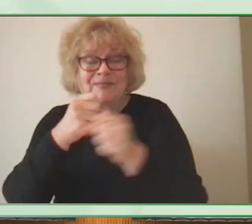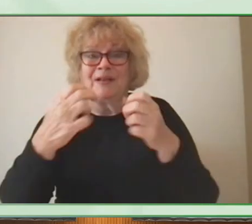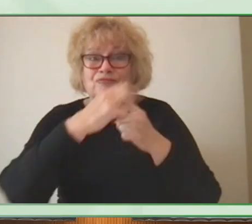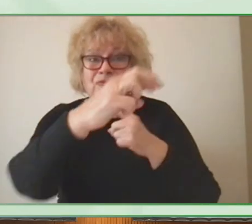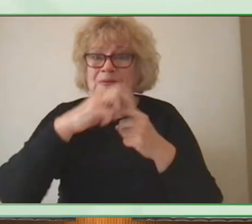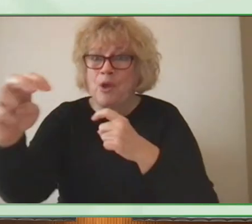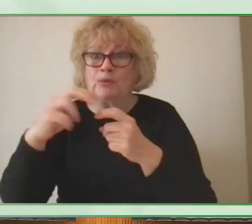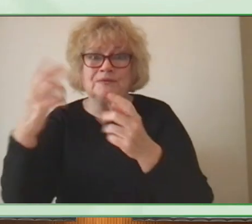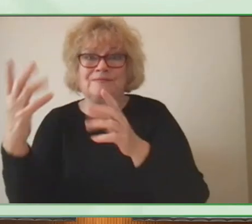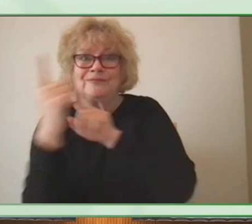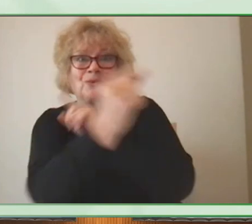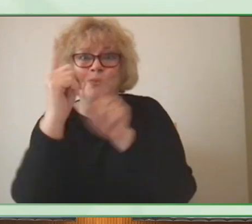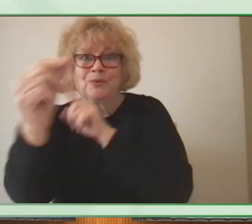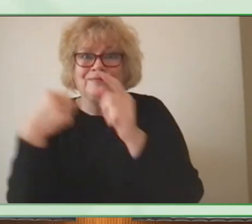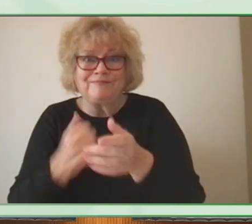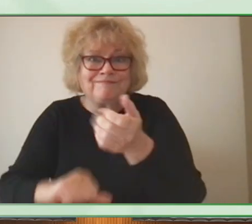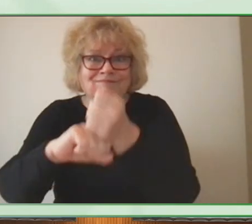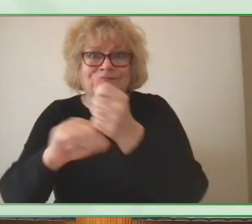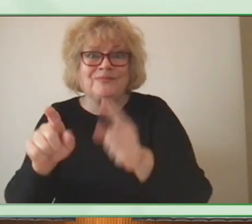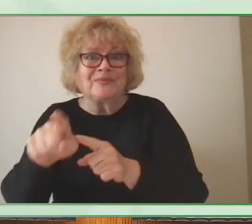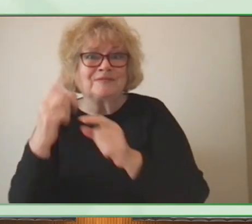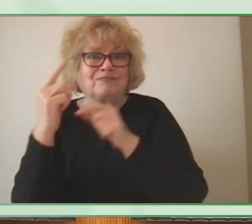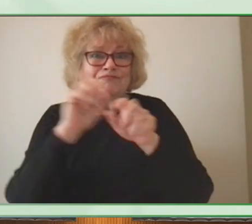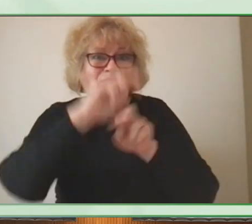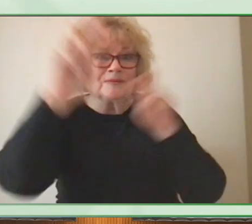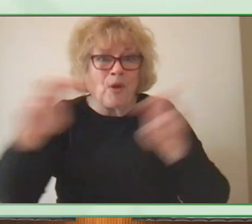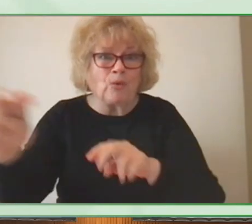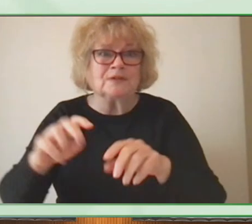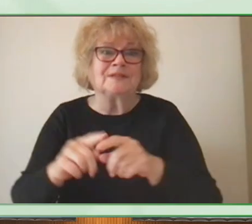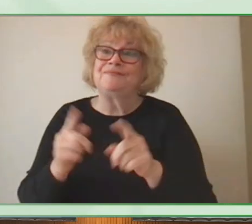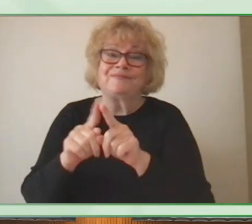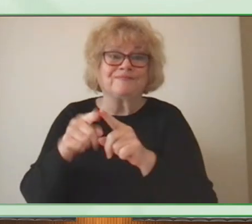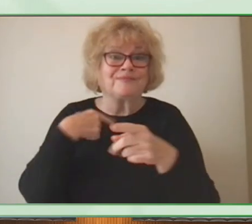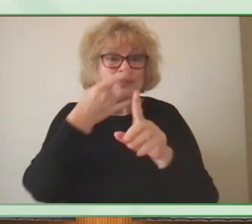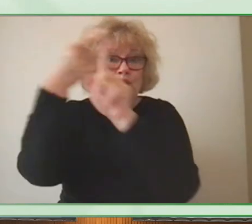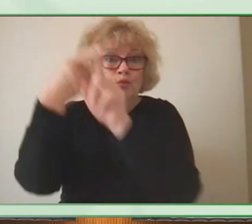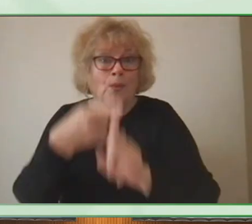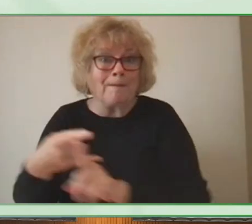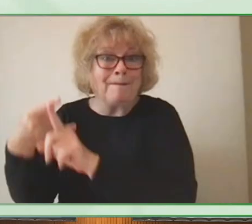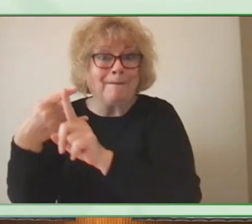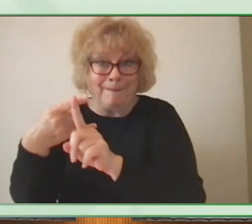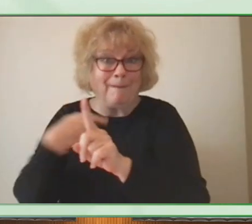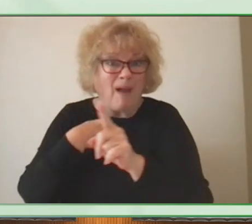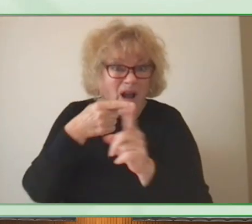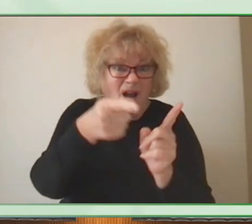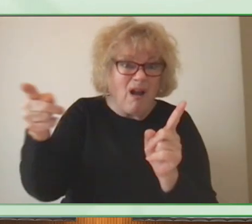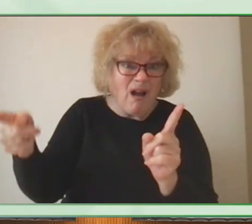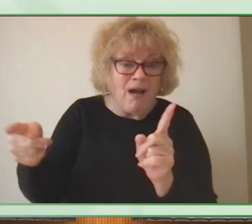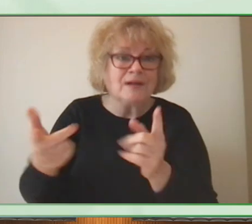communicate and use video calls. And about lessons which we learned.